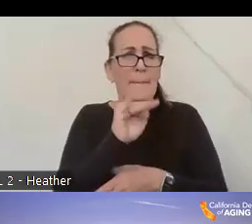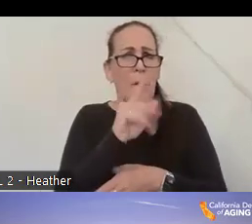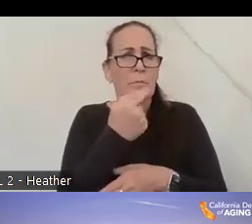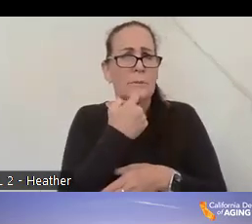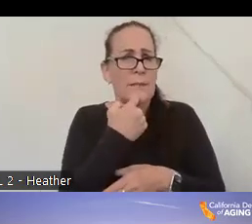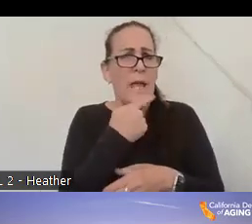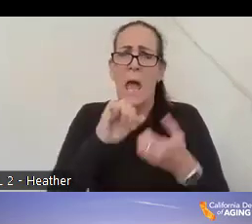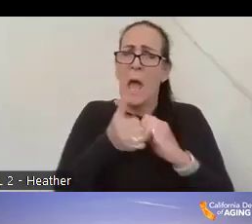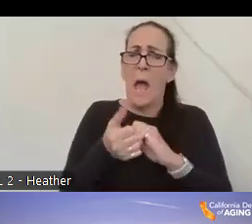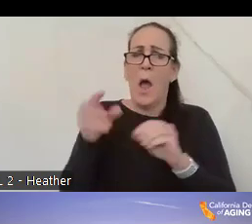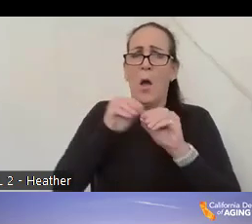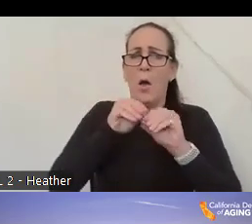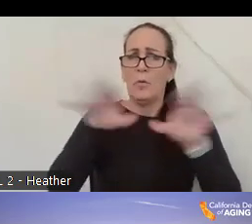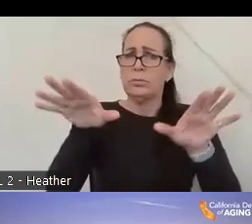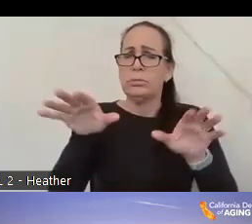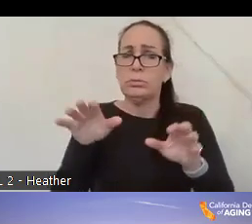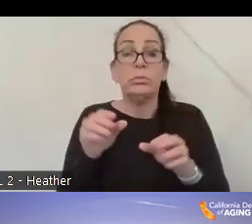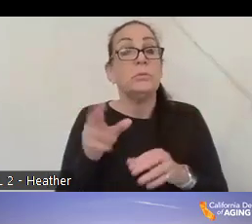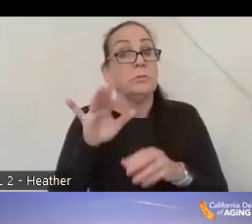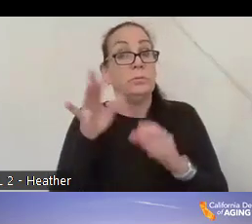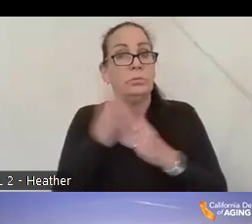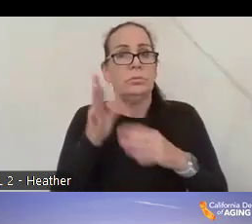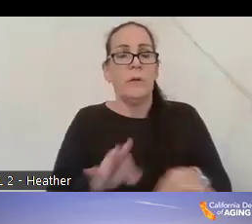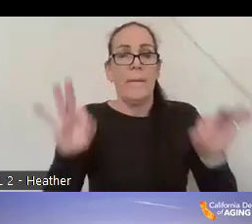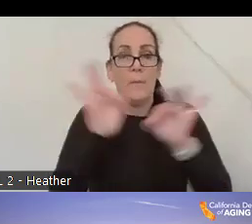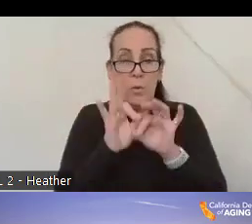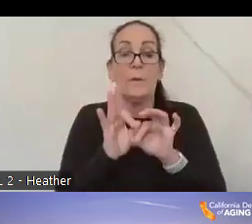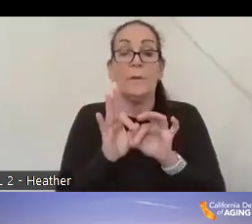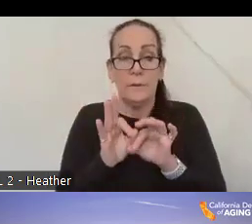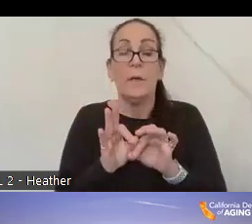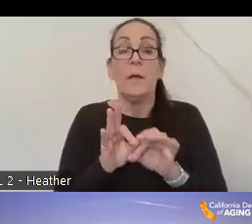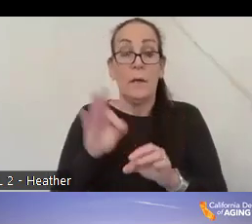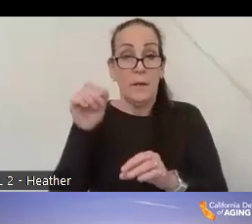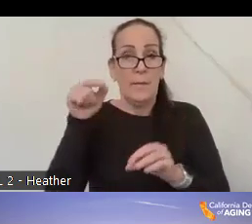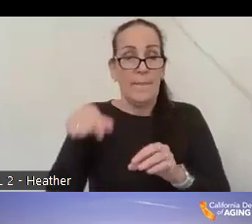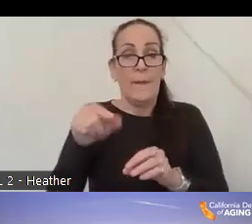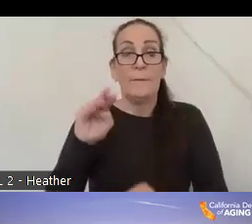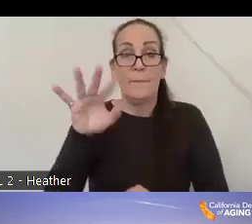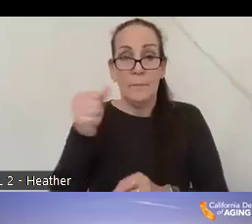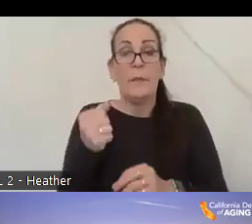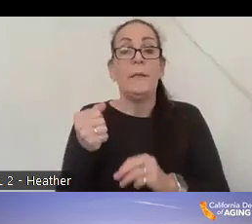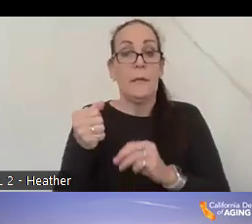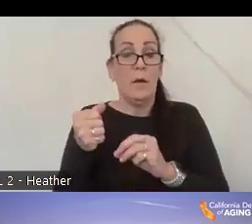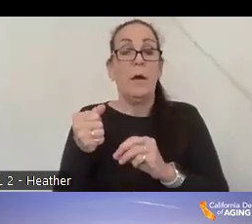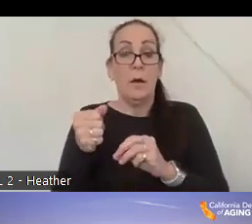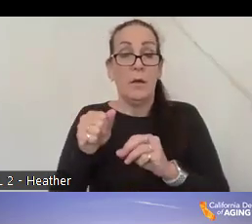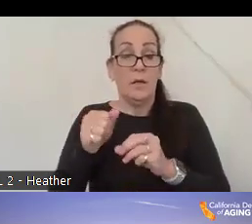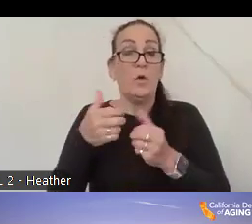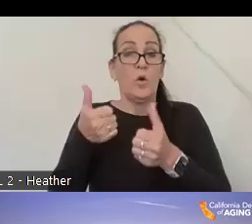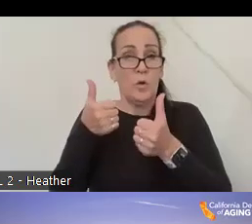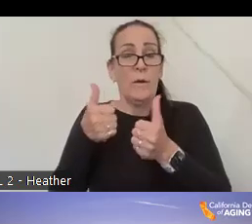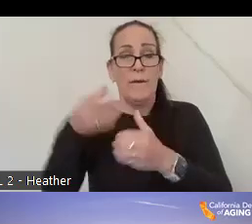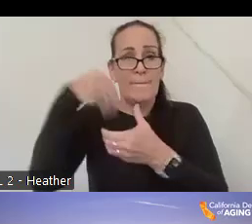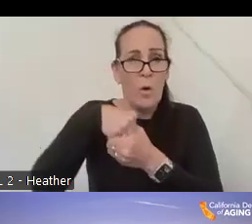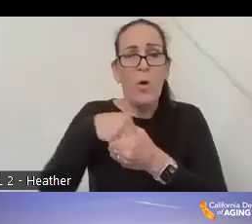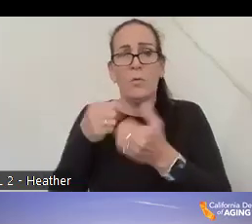Like, that is so, so important. And this big push of the media campaign shows that. So this project was